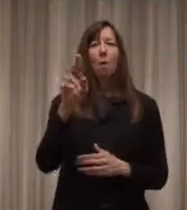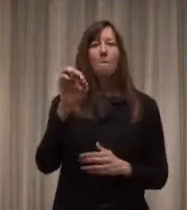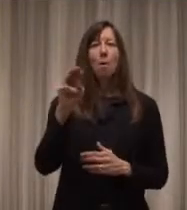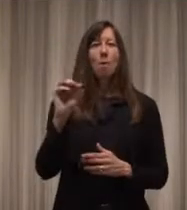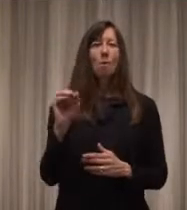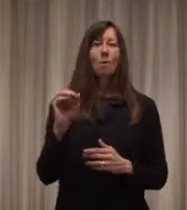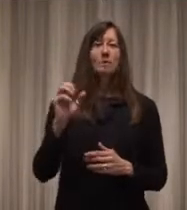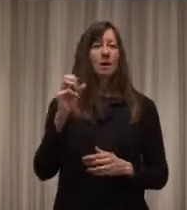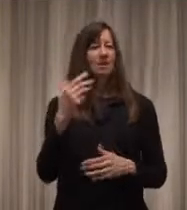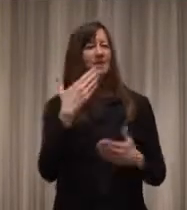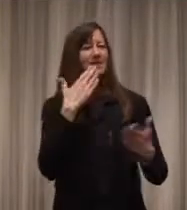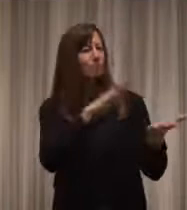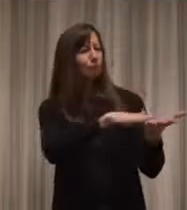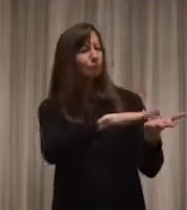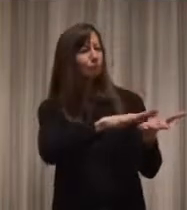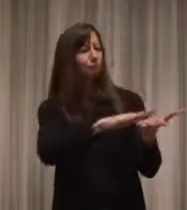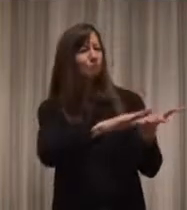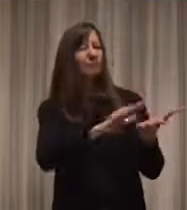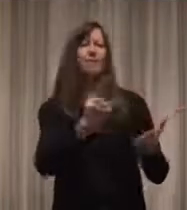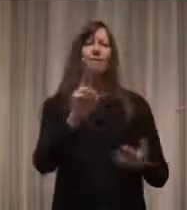part of the process.